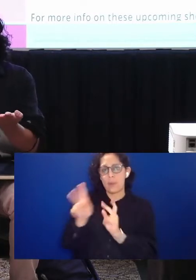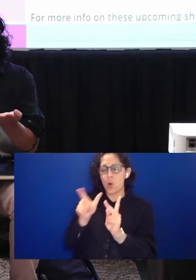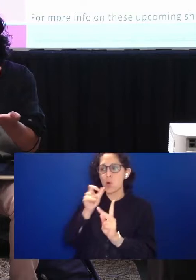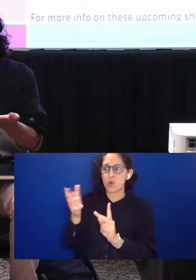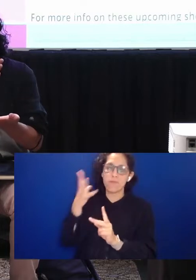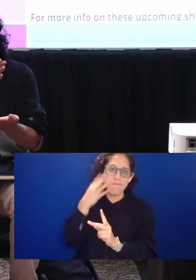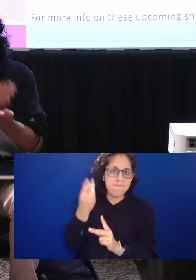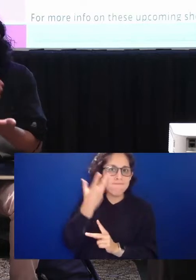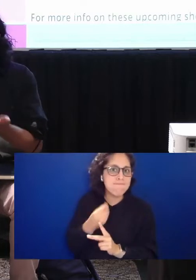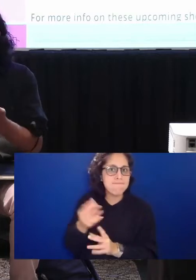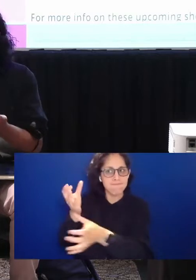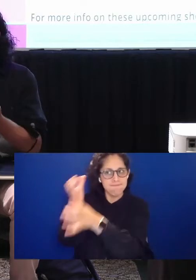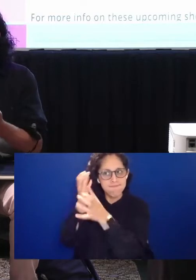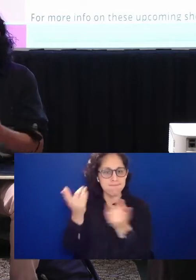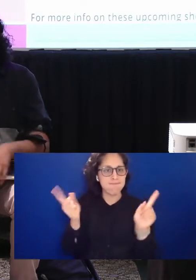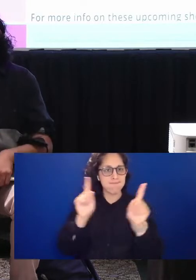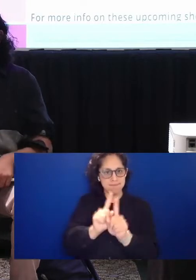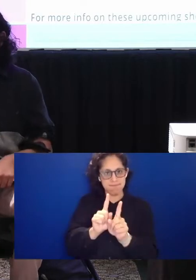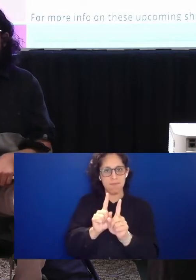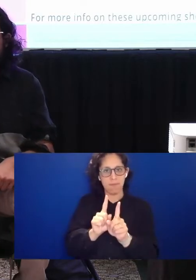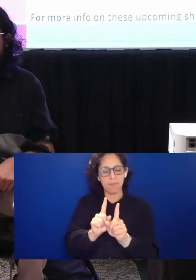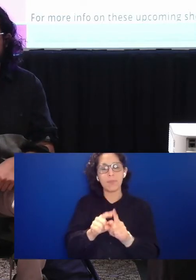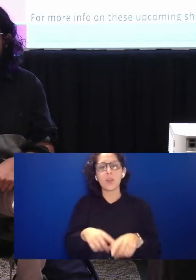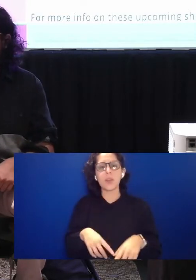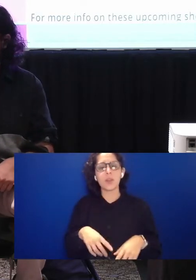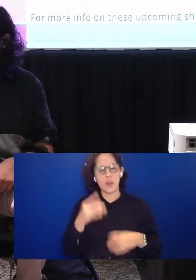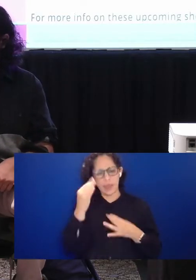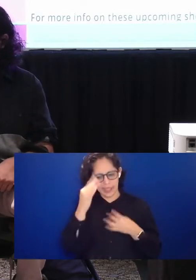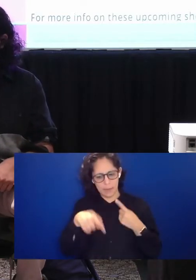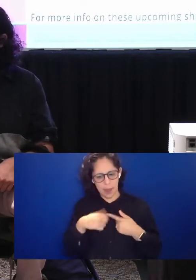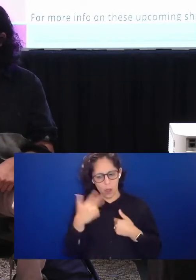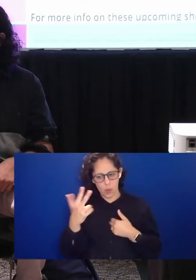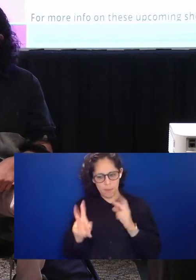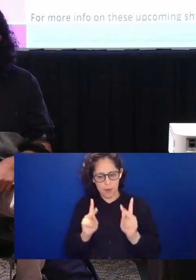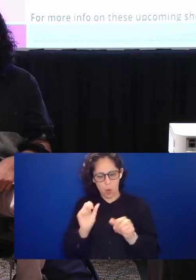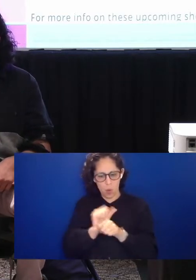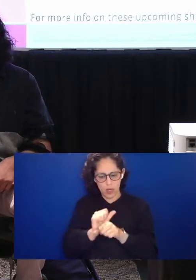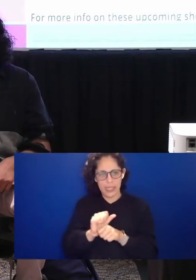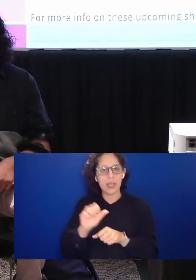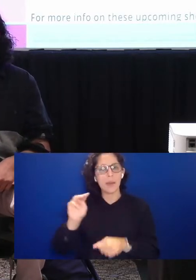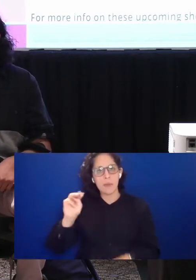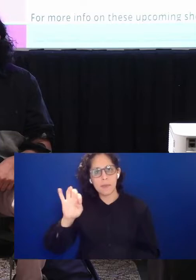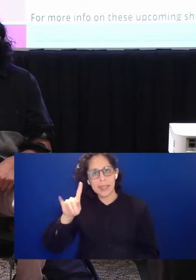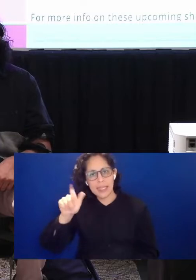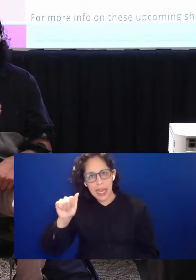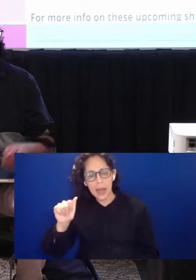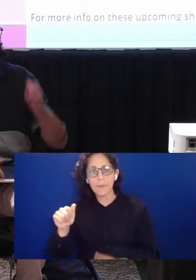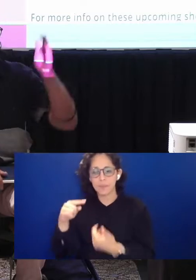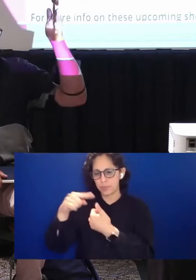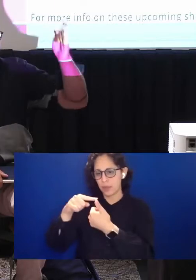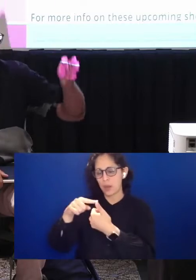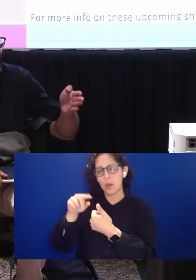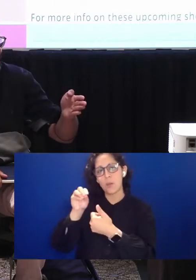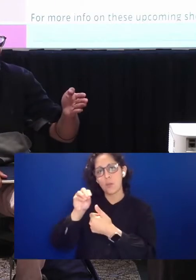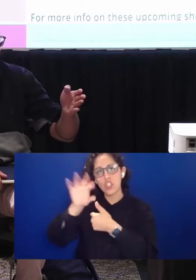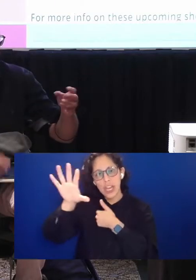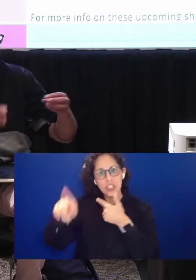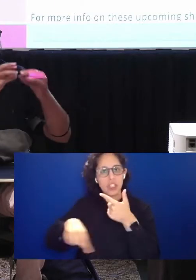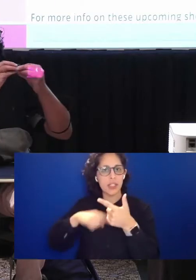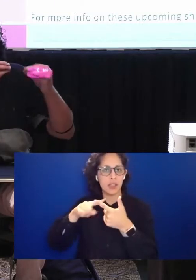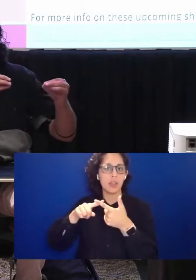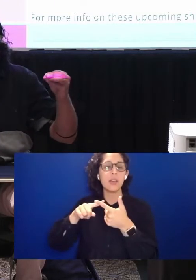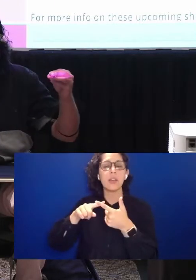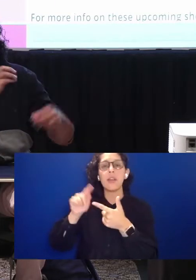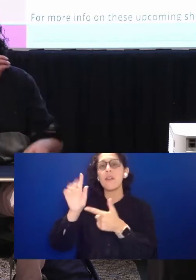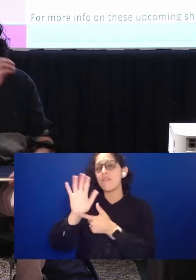really great about being, okay, like, the channel needs to be really clear. We have 3 people working on media, but 1 in projections, 1 in the video, and 1 on the systems